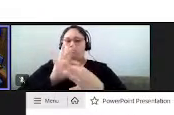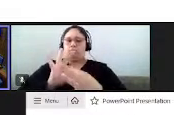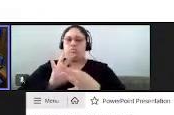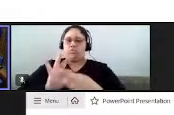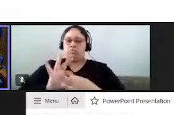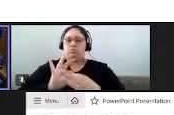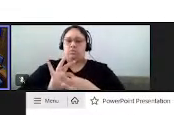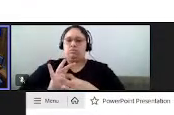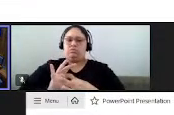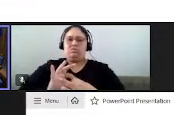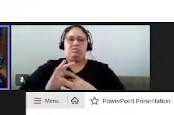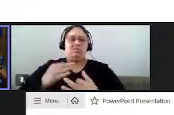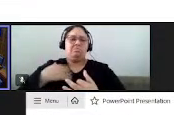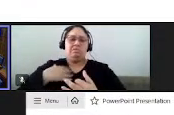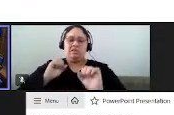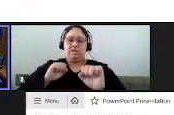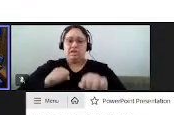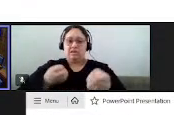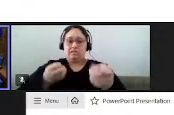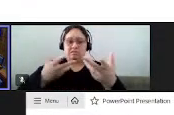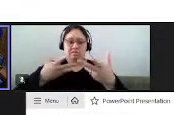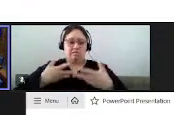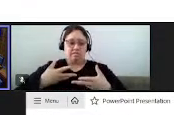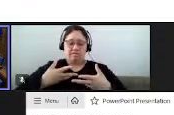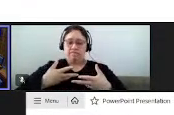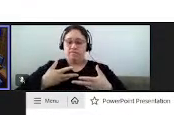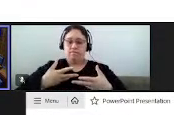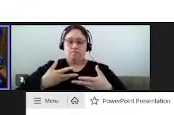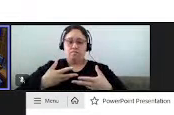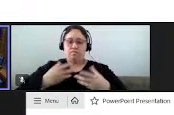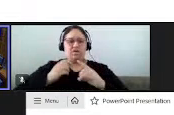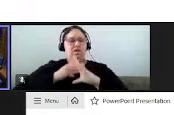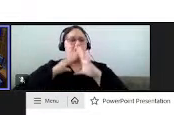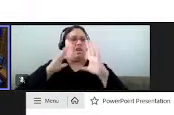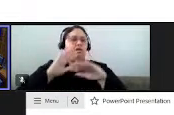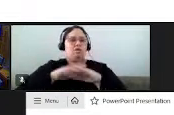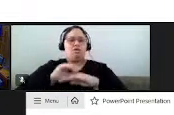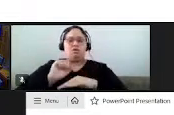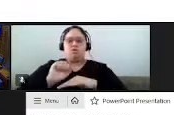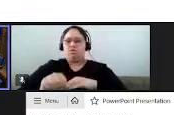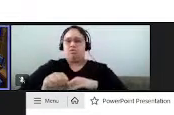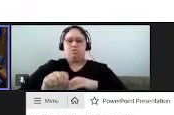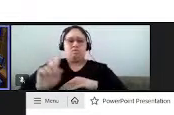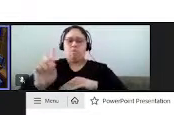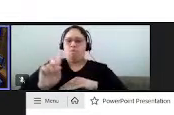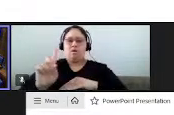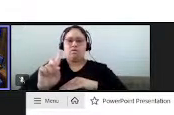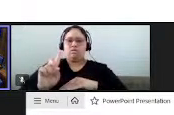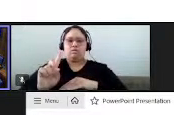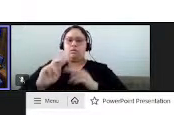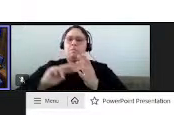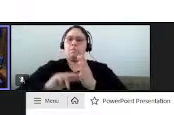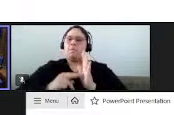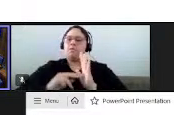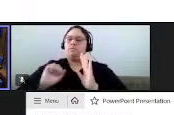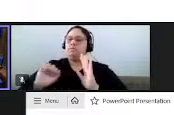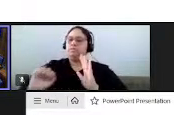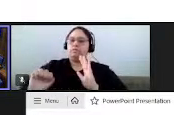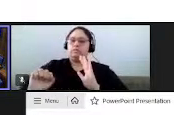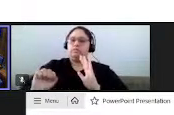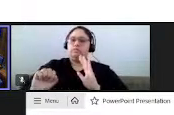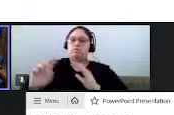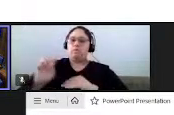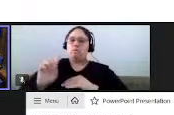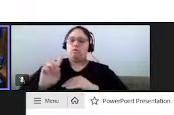engagement. If I can get the clarity of what was the purpose, what